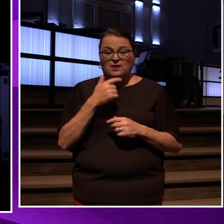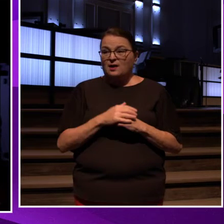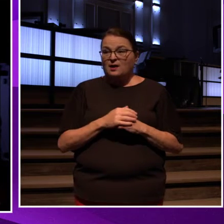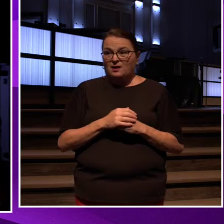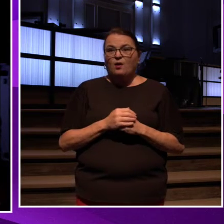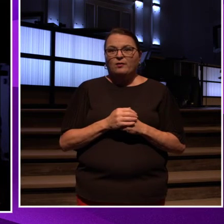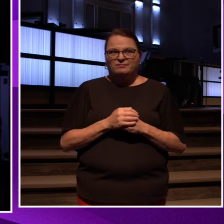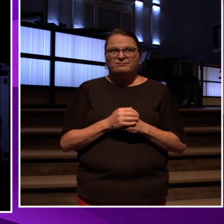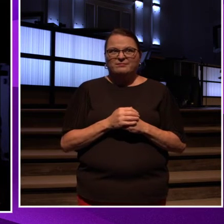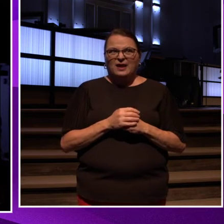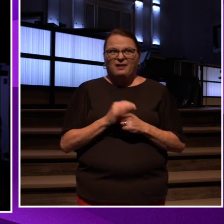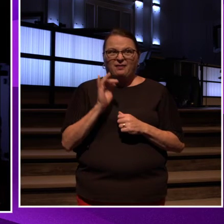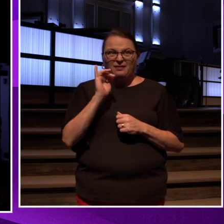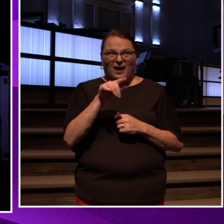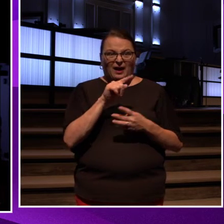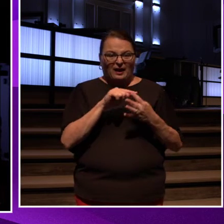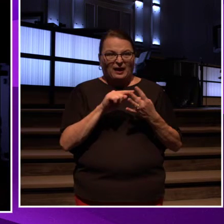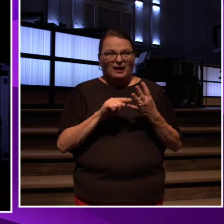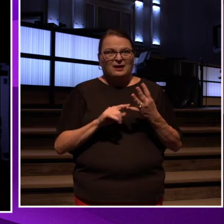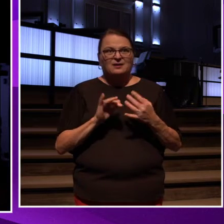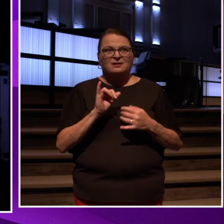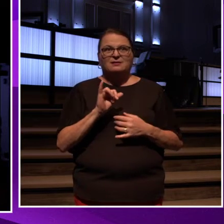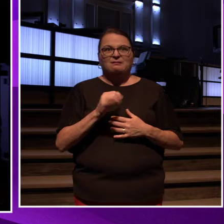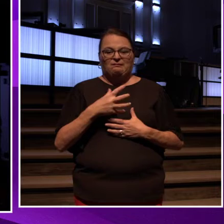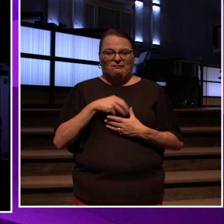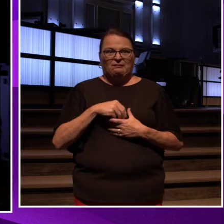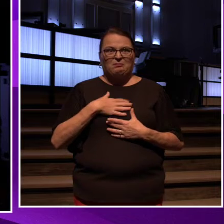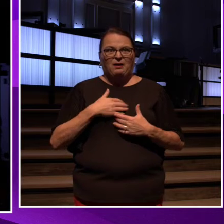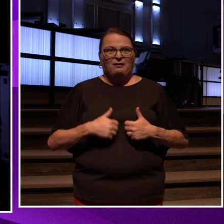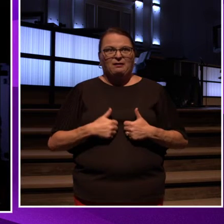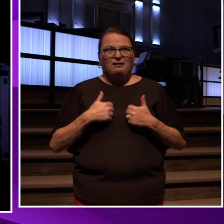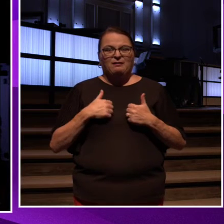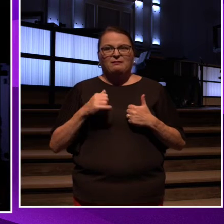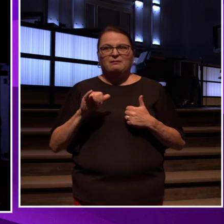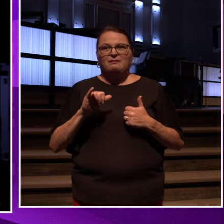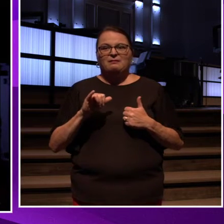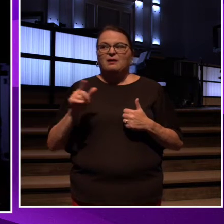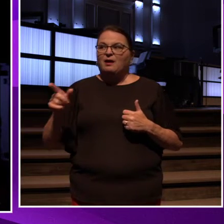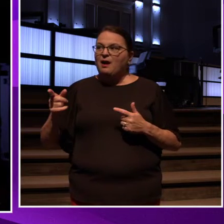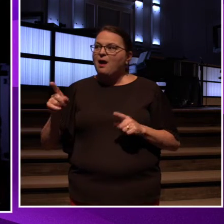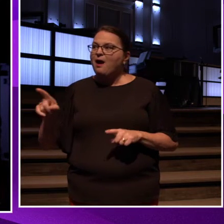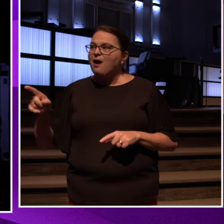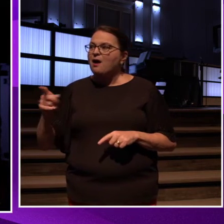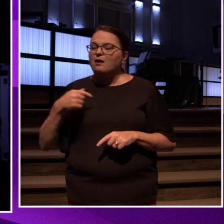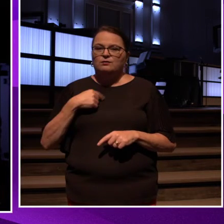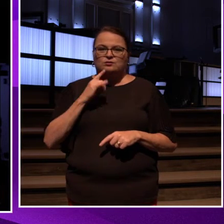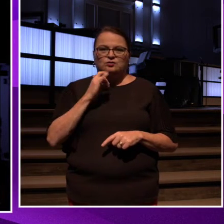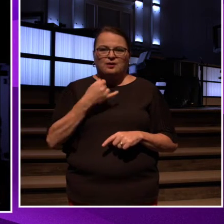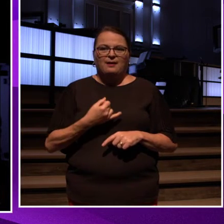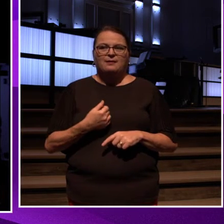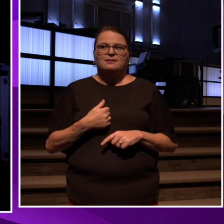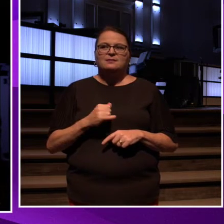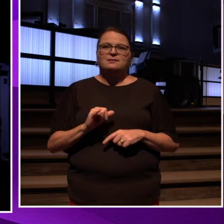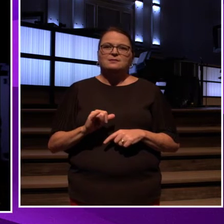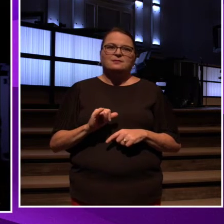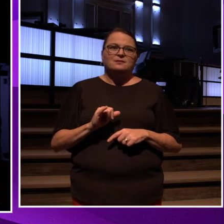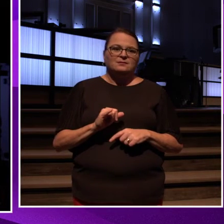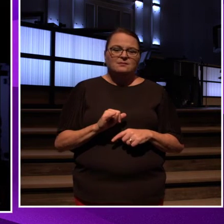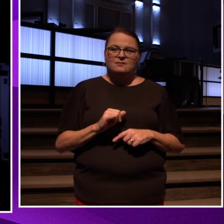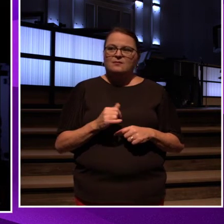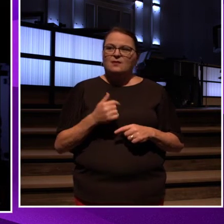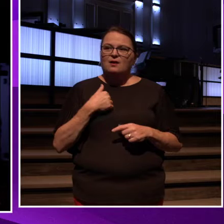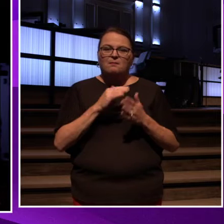my life, Brother Mike, more than it should be. I get jealous when someone else gets a little recognition. I